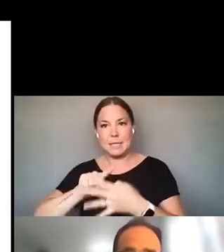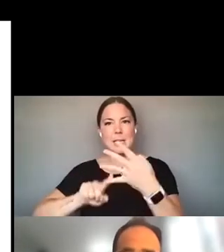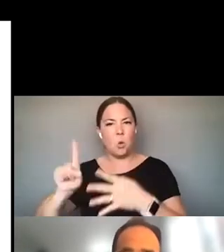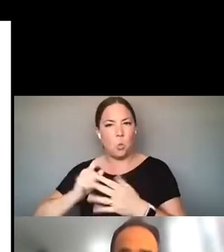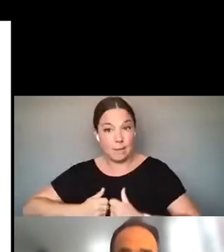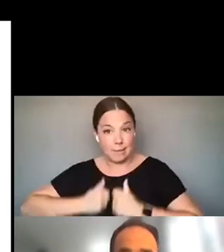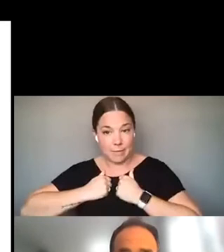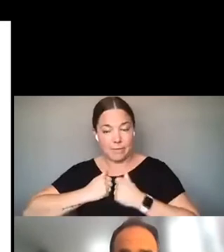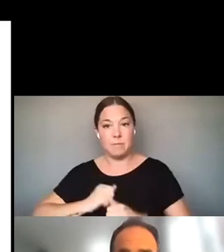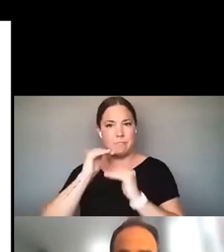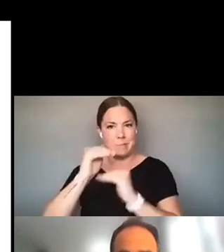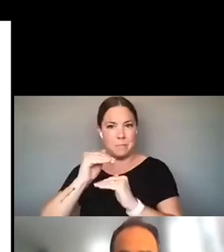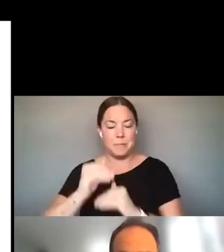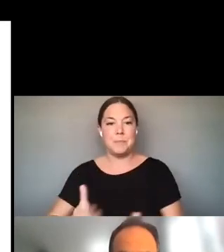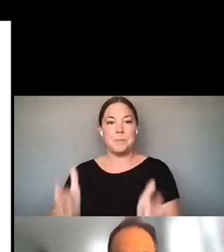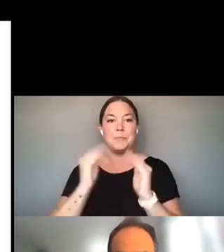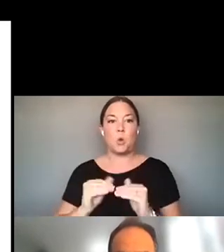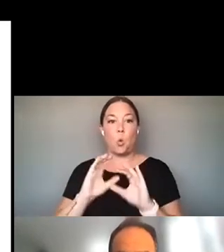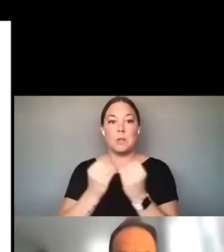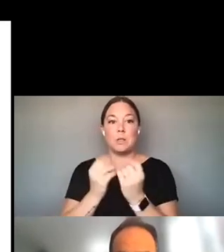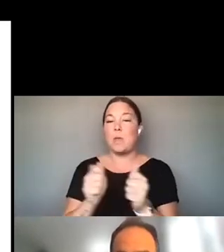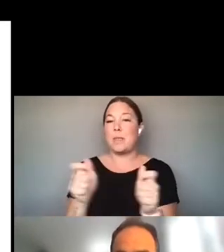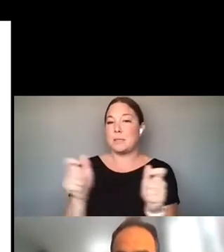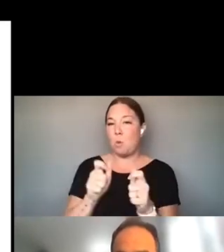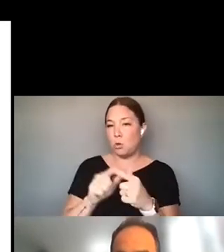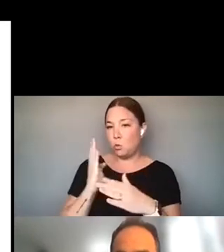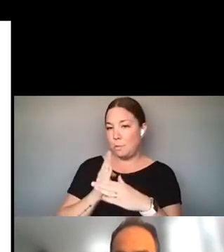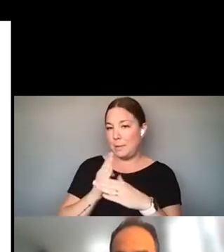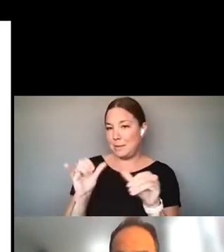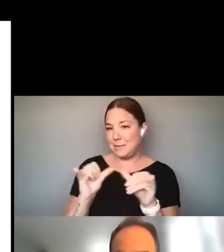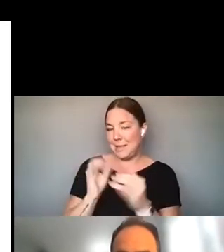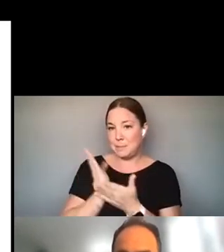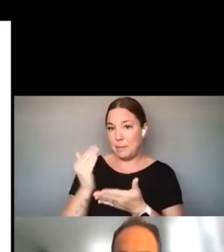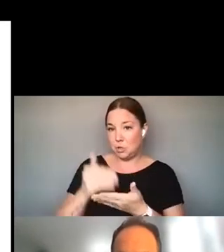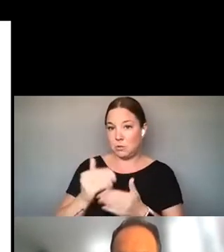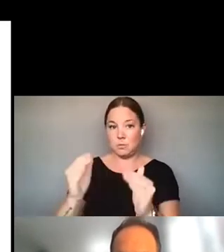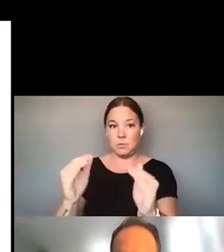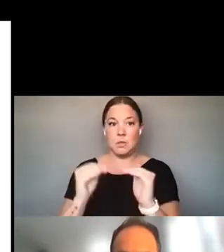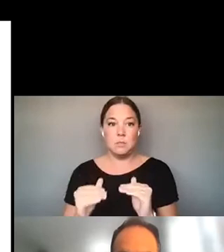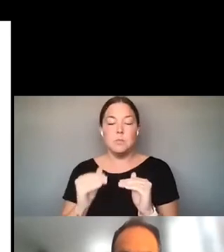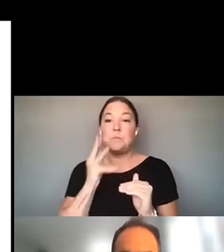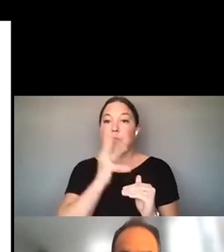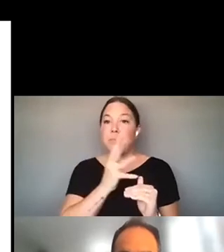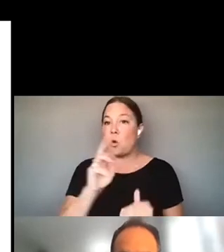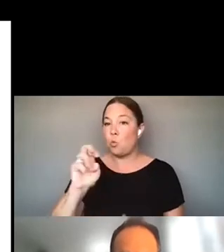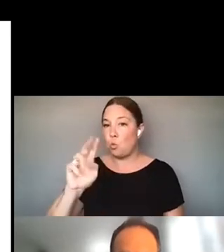Organizations with small and medium-sized budgets. Organizations from rural to urban communities.